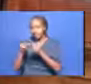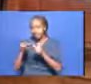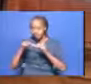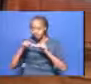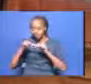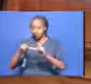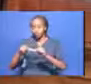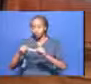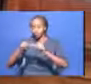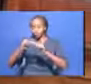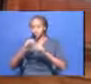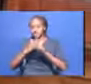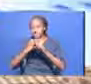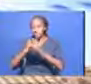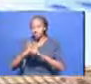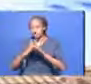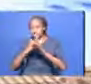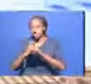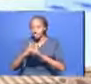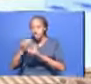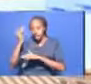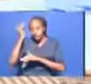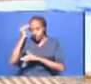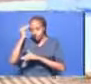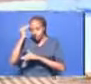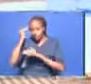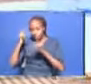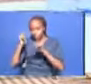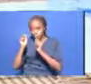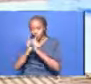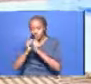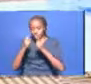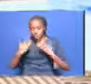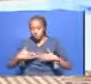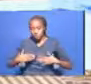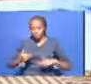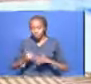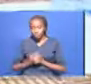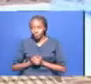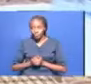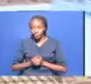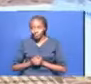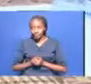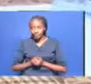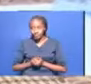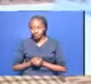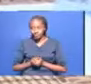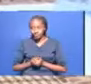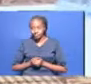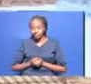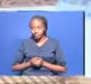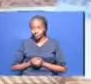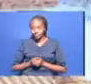sharing my knowledge with people. Yes. So, good health. Yes, good health.